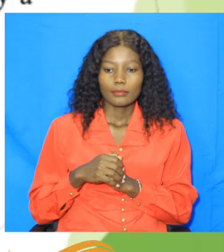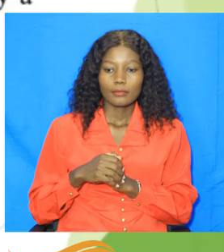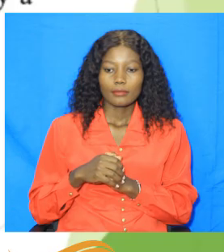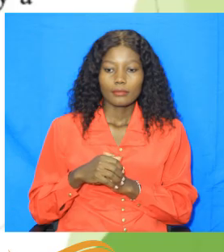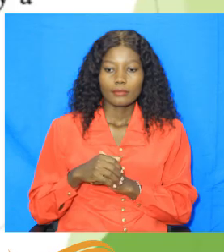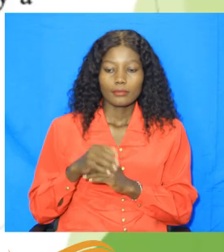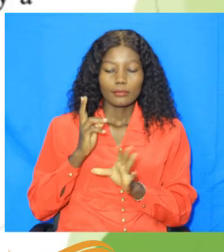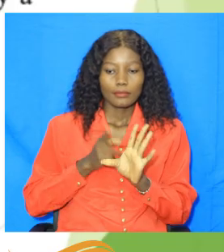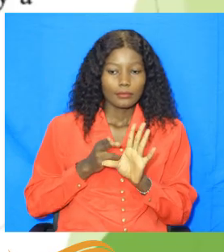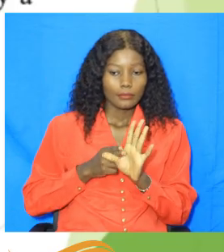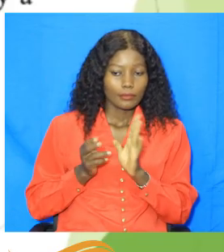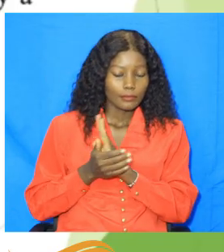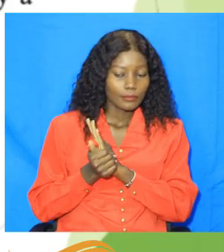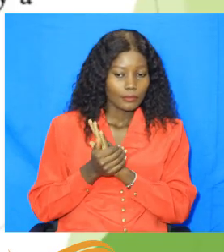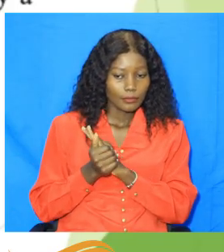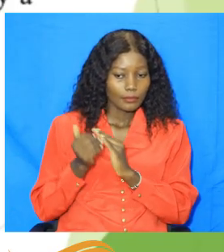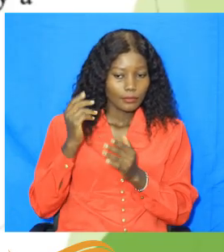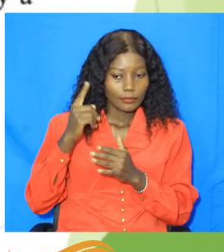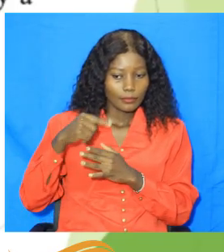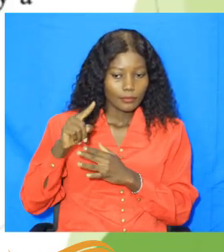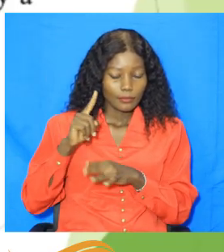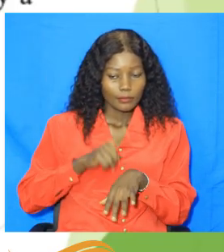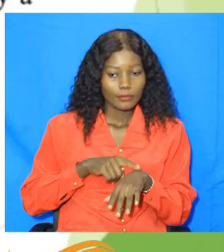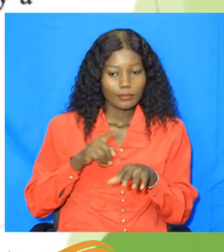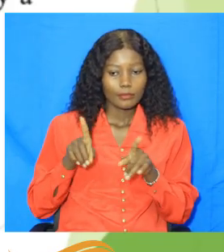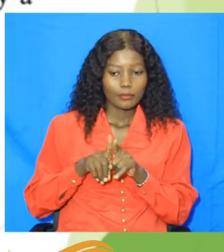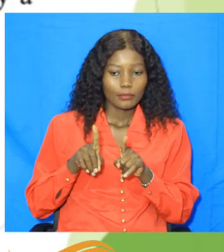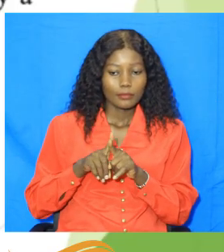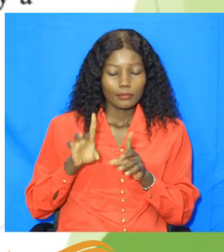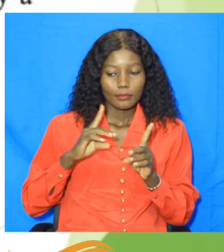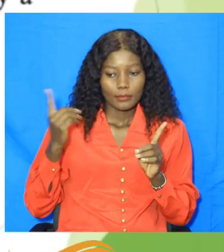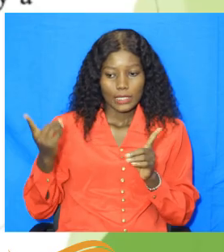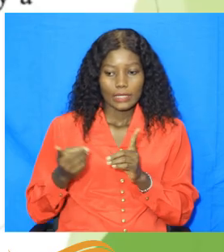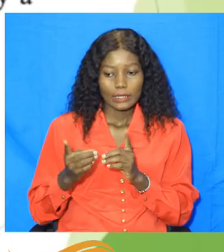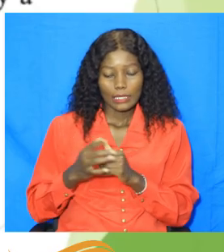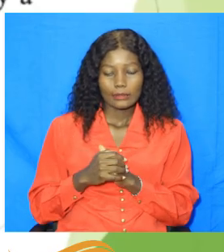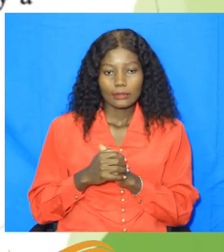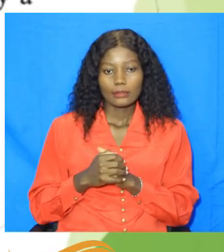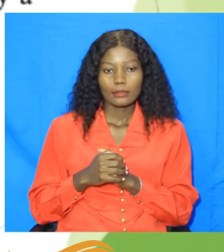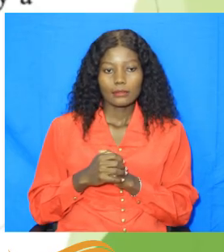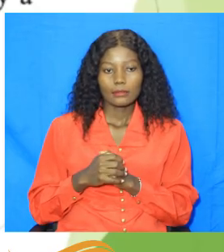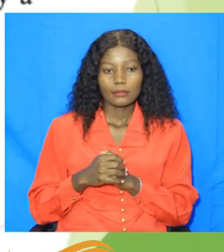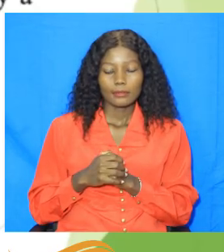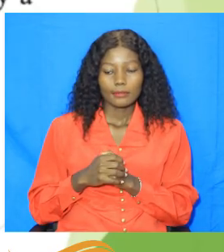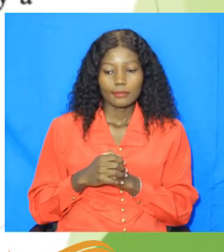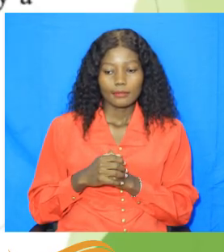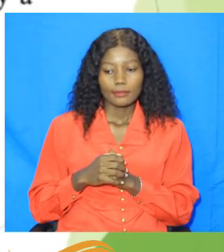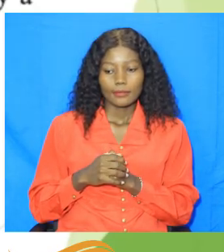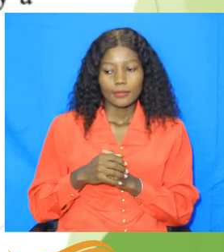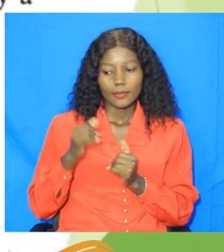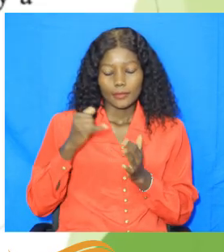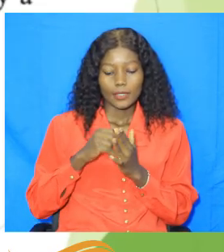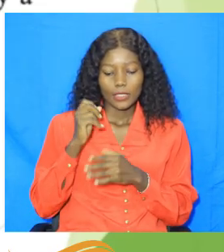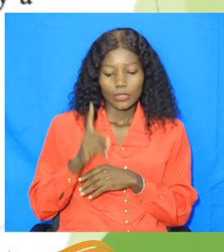correct moment. And the last one is correct distance. The delivery should be at